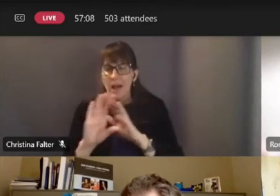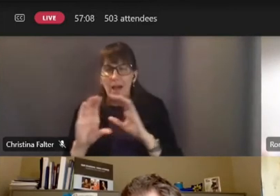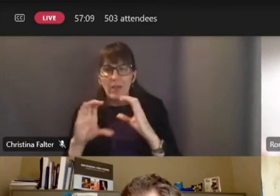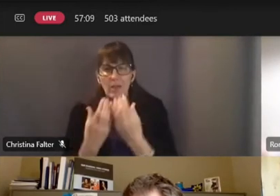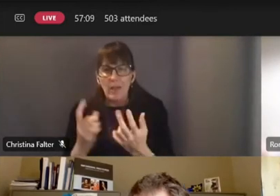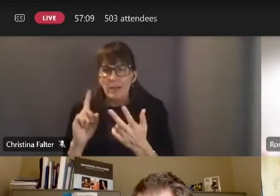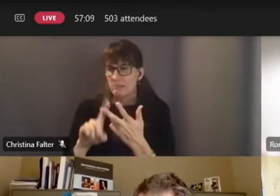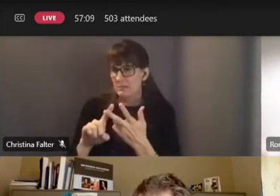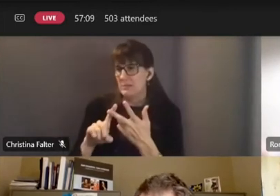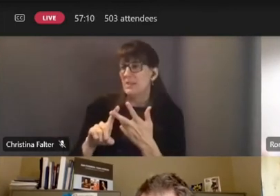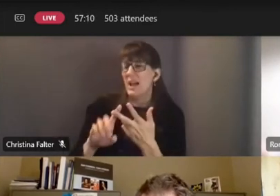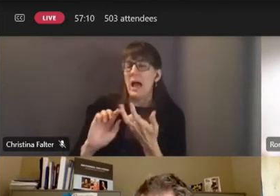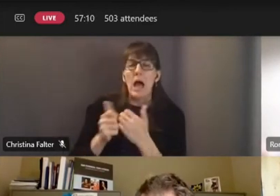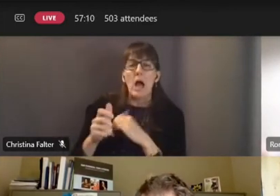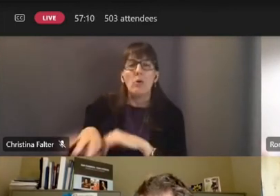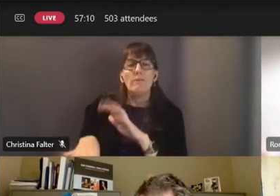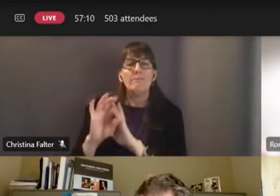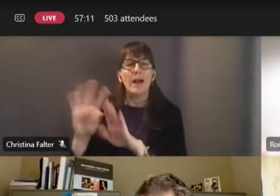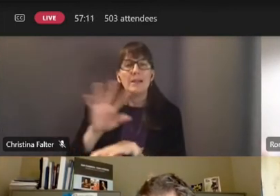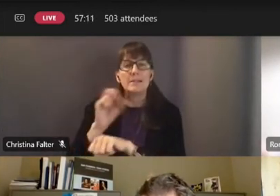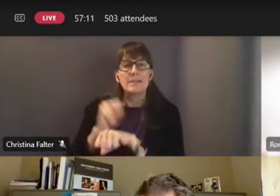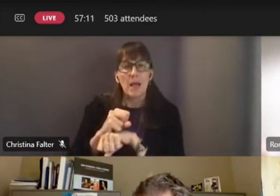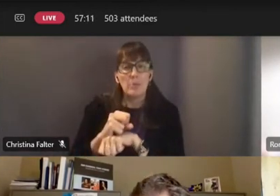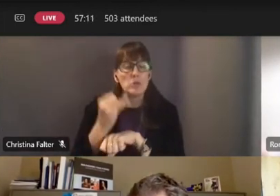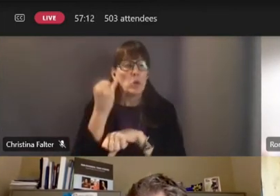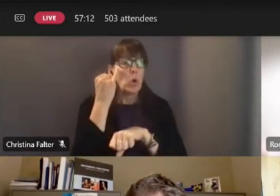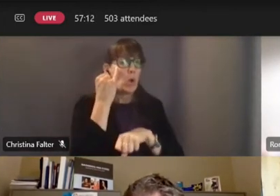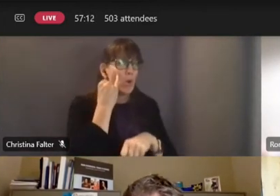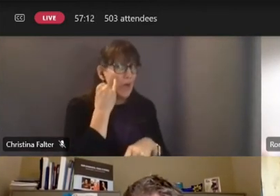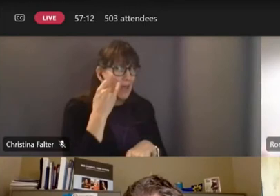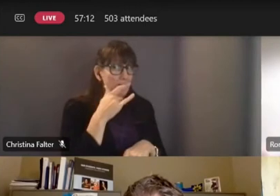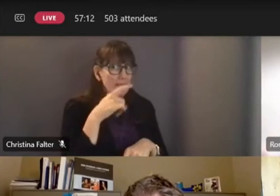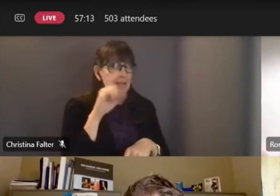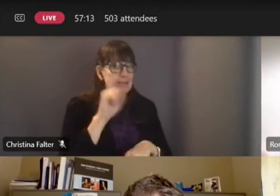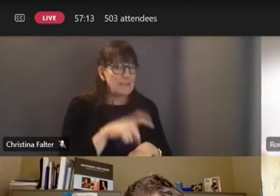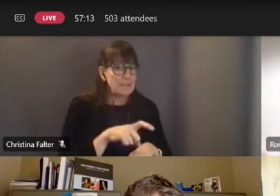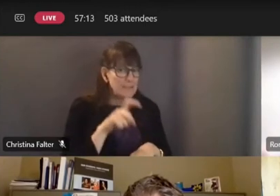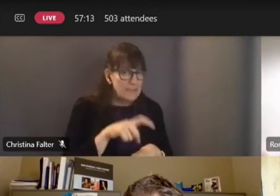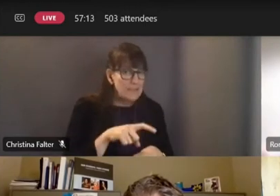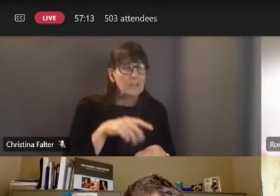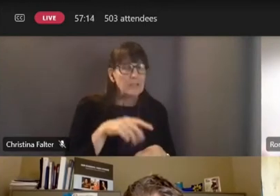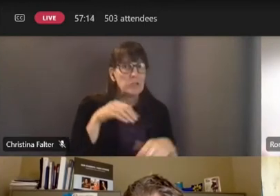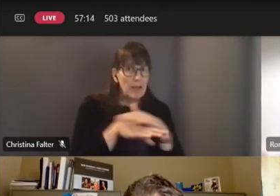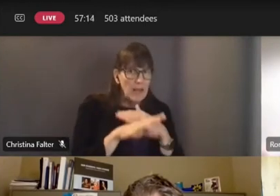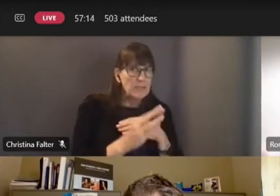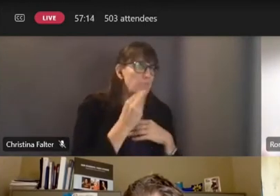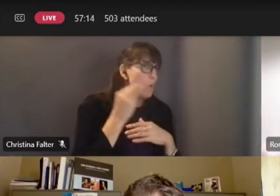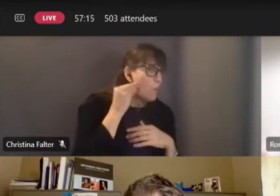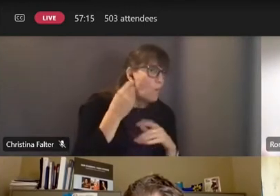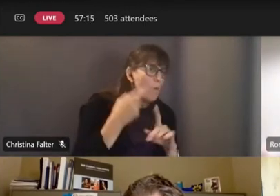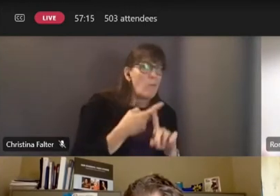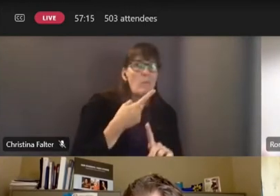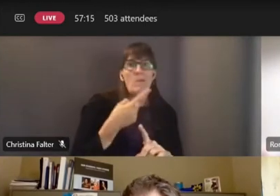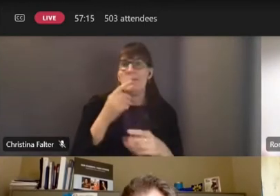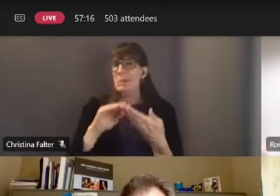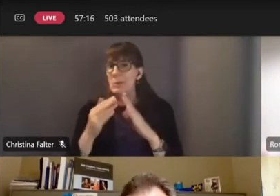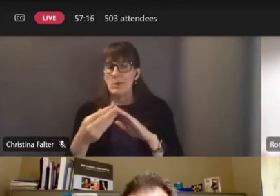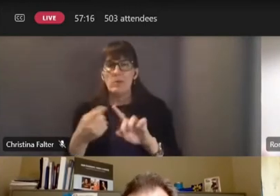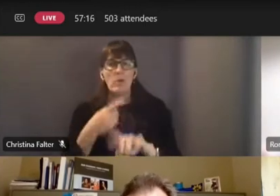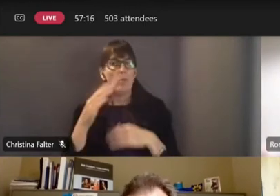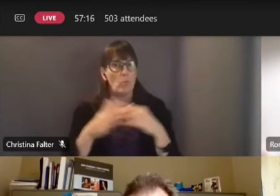and when children need to access those things remotely or independently from home or in community, they'll be really set up for success in that